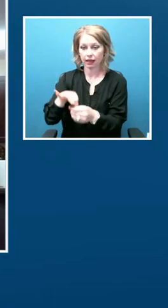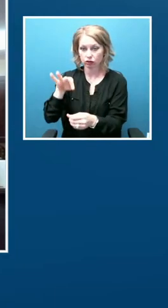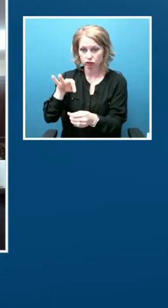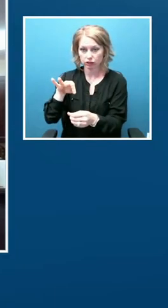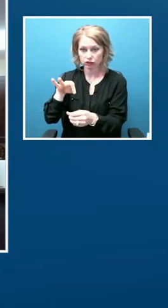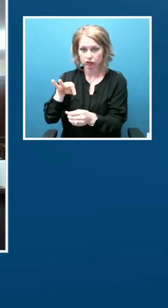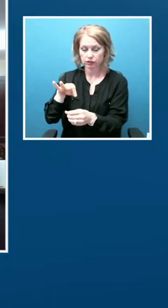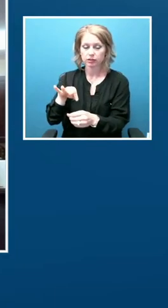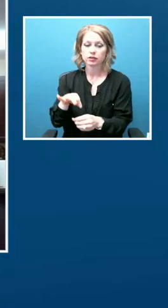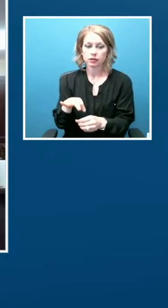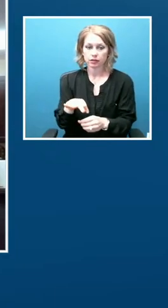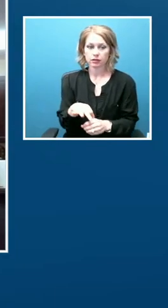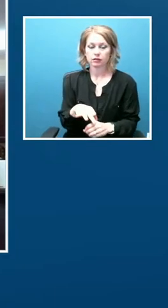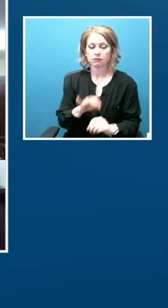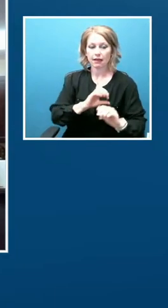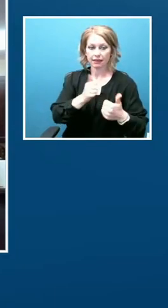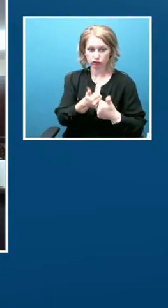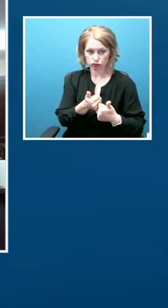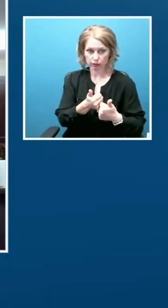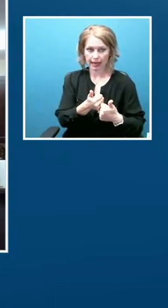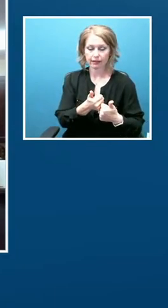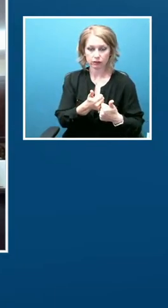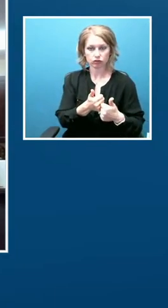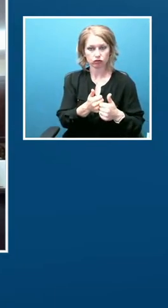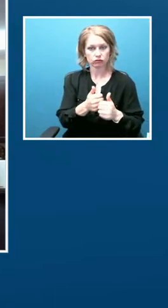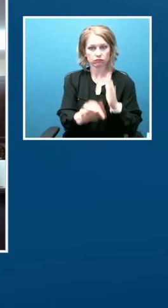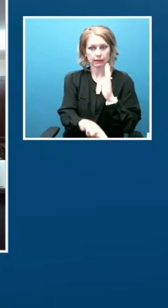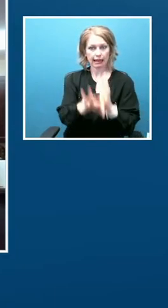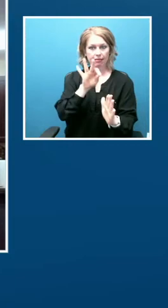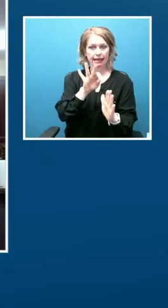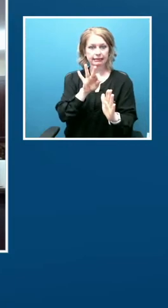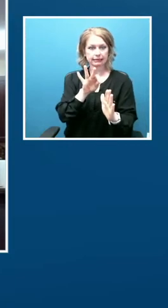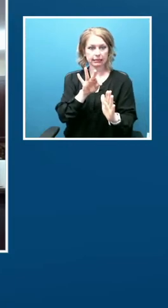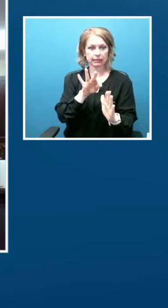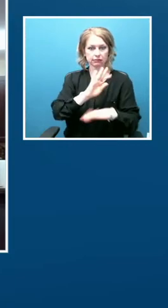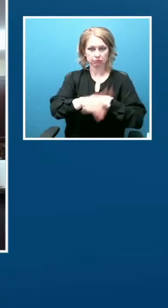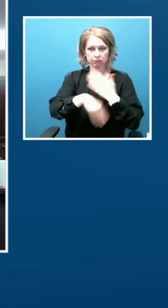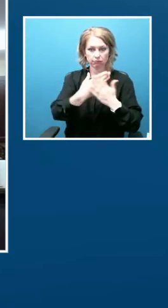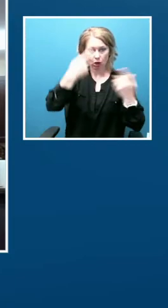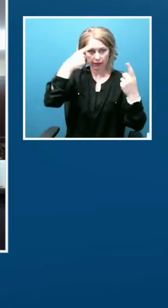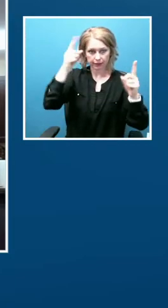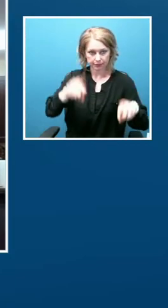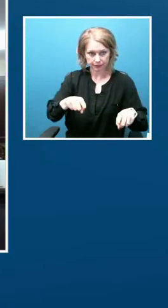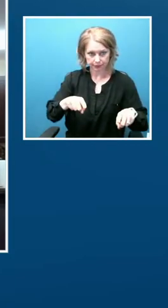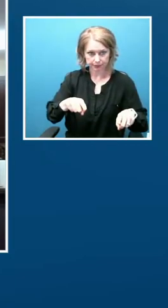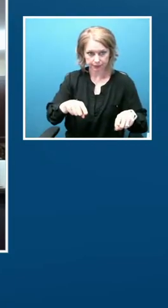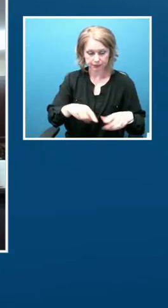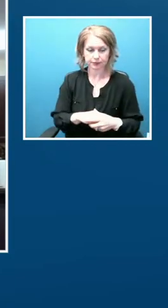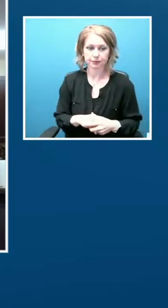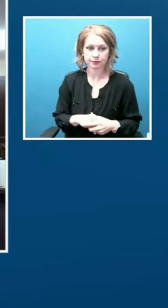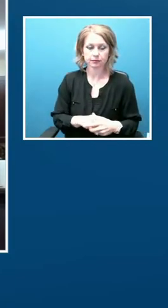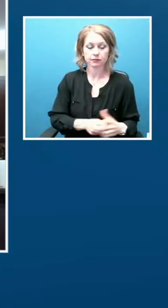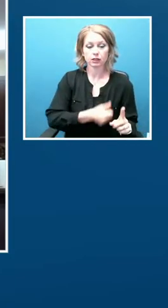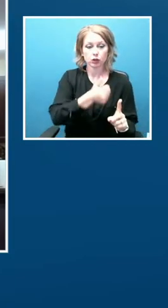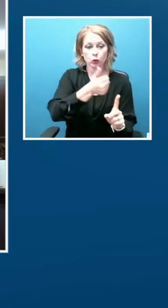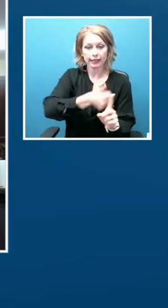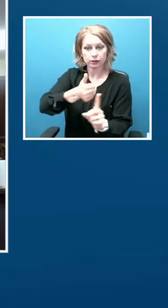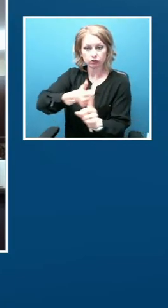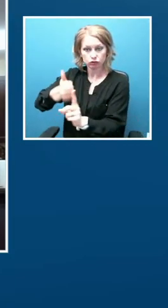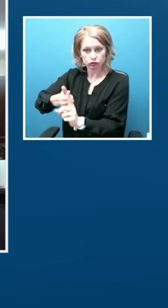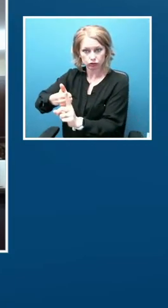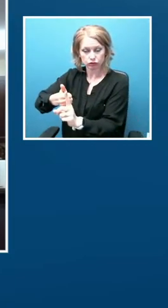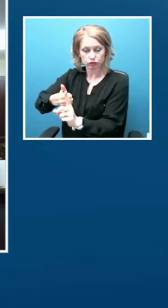challenge parties were elected by unanimous affirmation in their respective elections. And whereas each of the challenge parties'